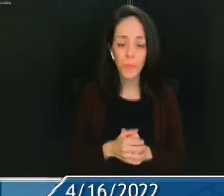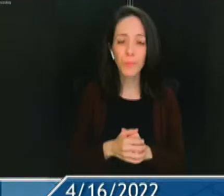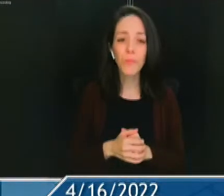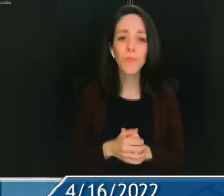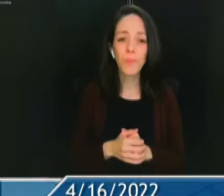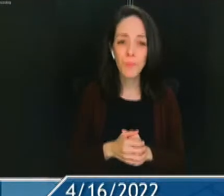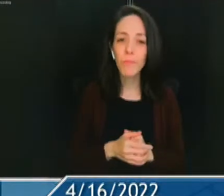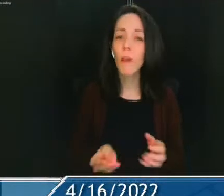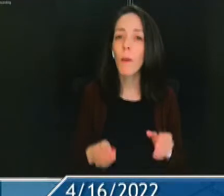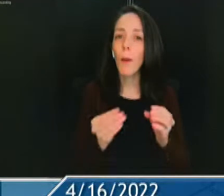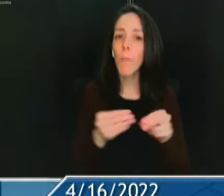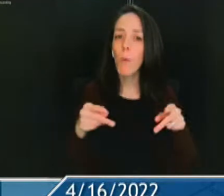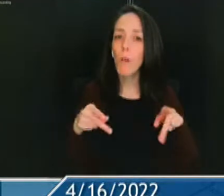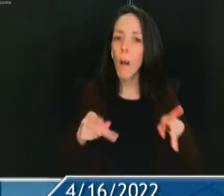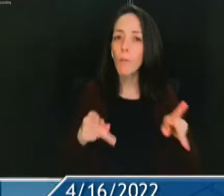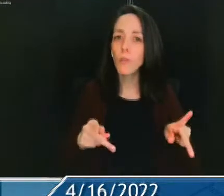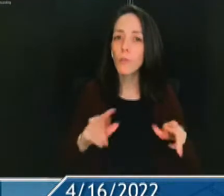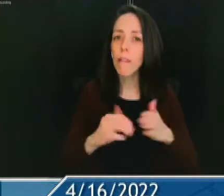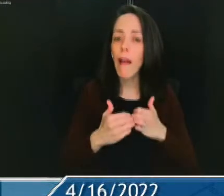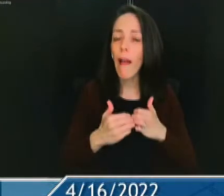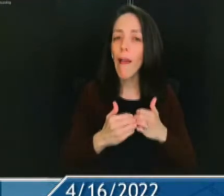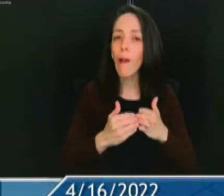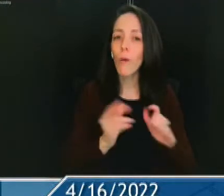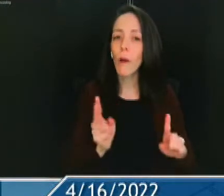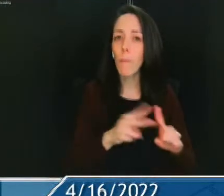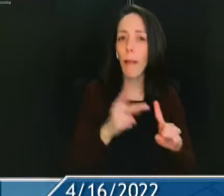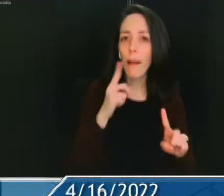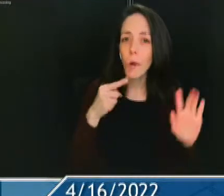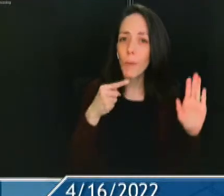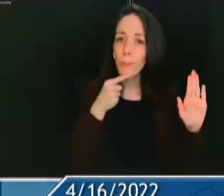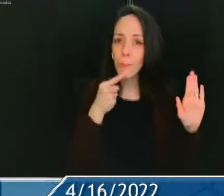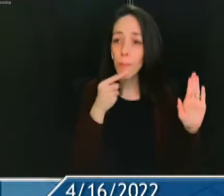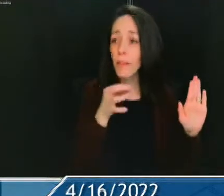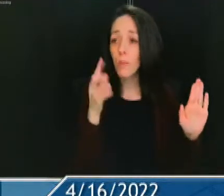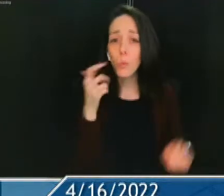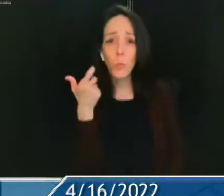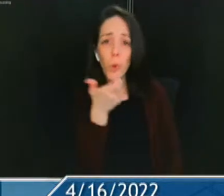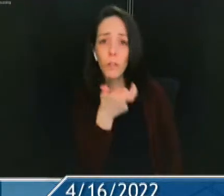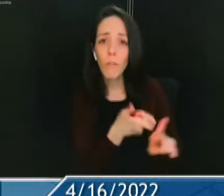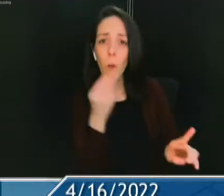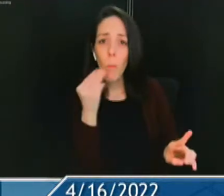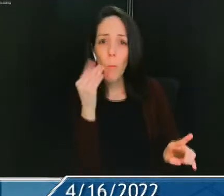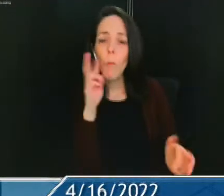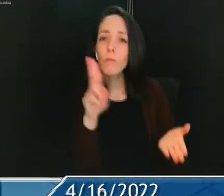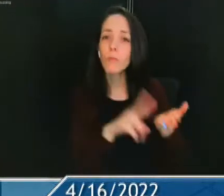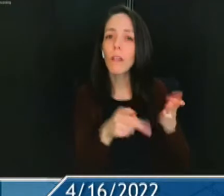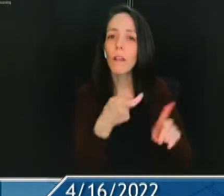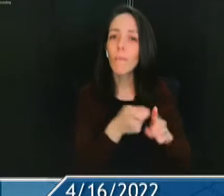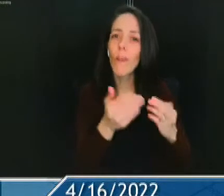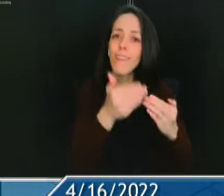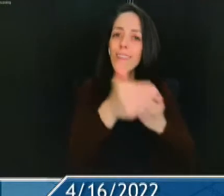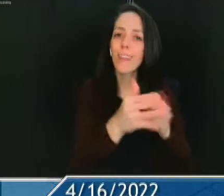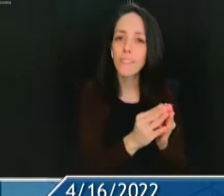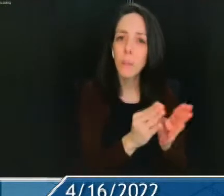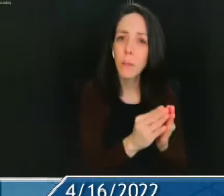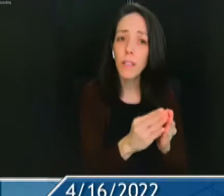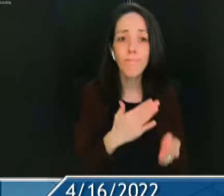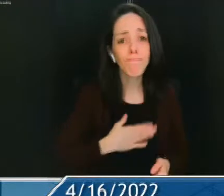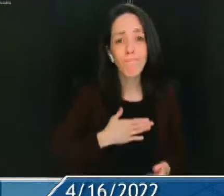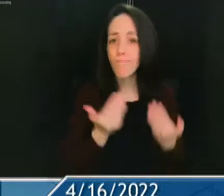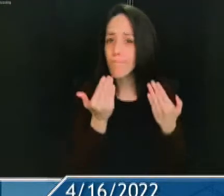more opportunities to testify. If you are watching from home and you'd like to sign up for our next listening session, please do go to our